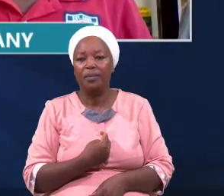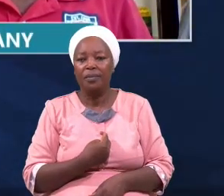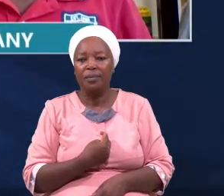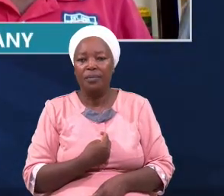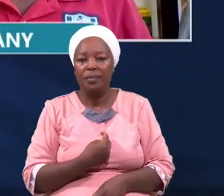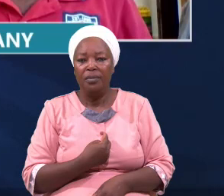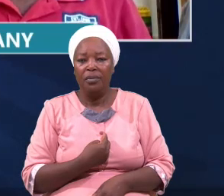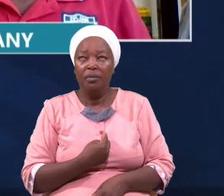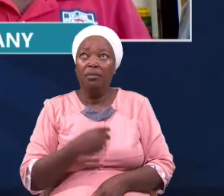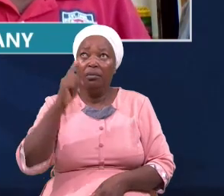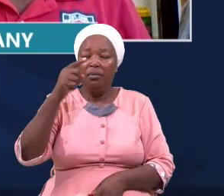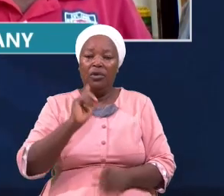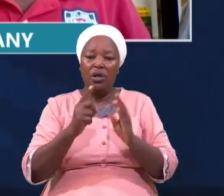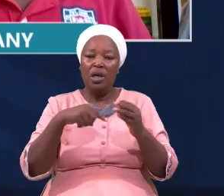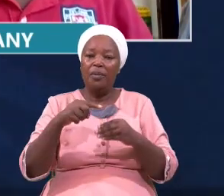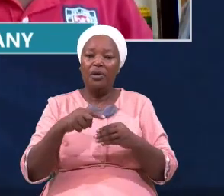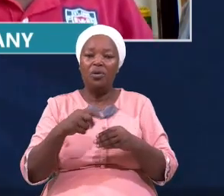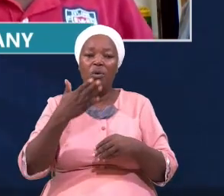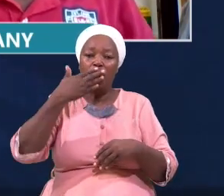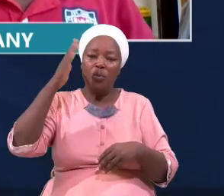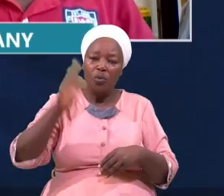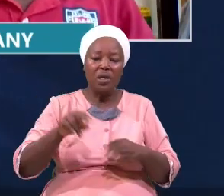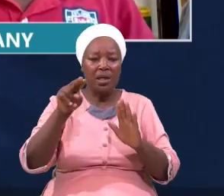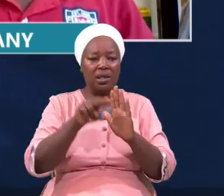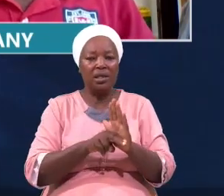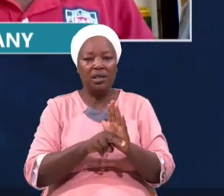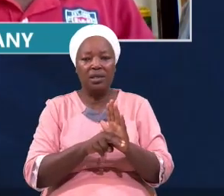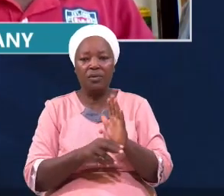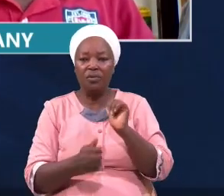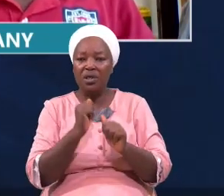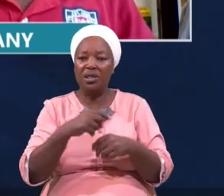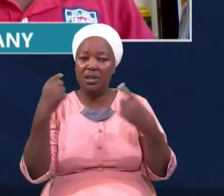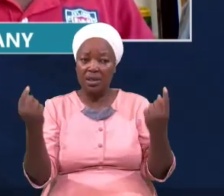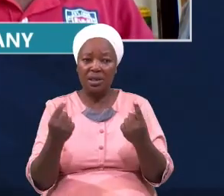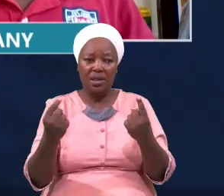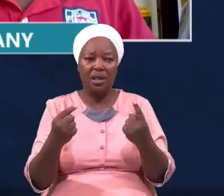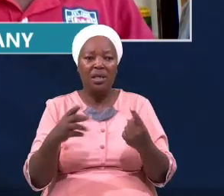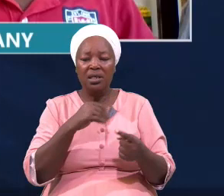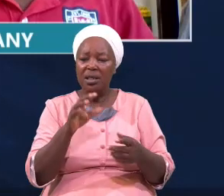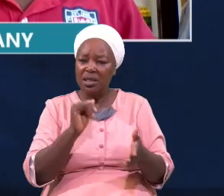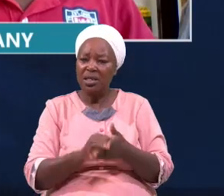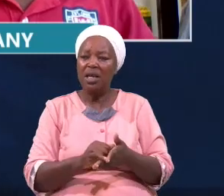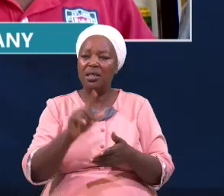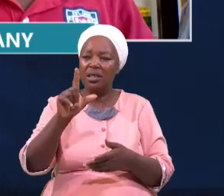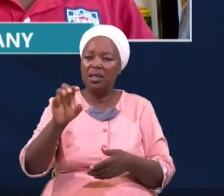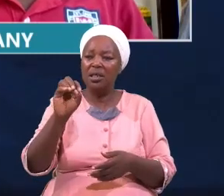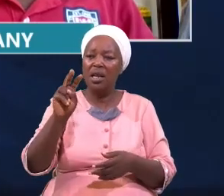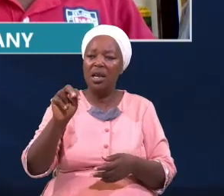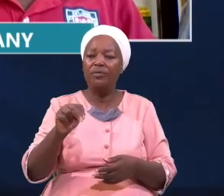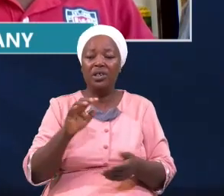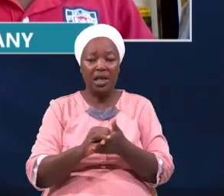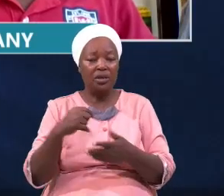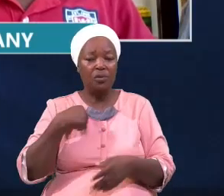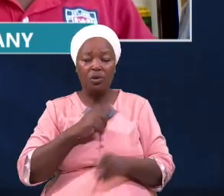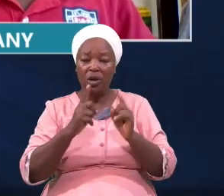It talks about wickedness. It says the leaven we're talking about is the leaven of